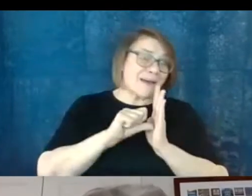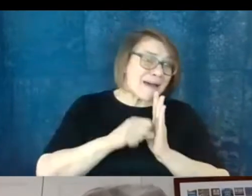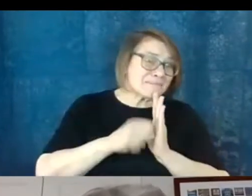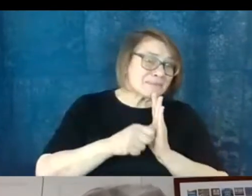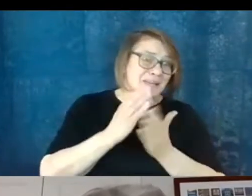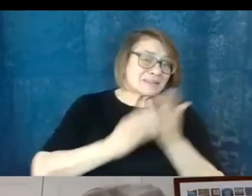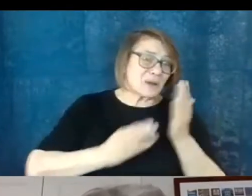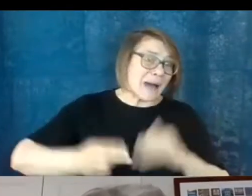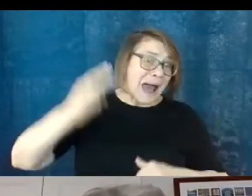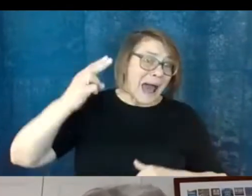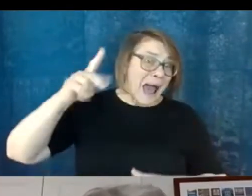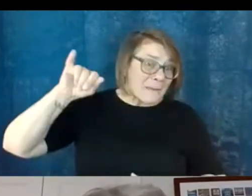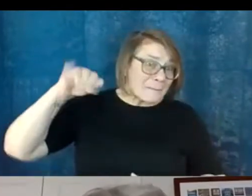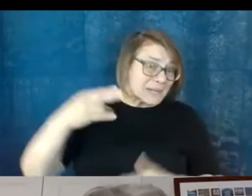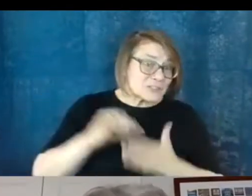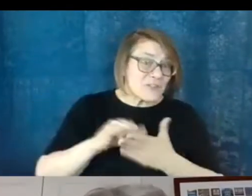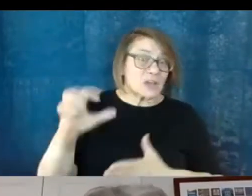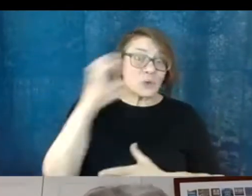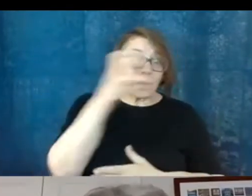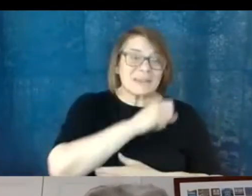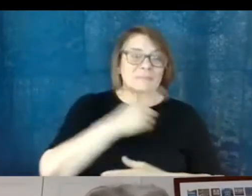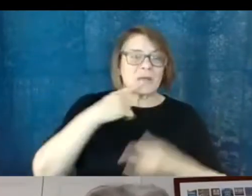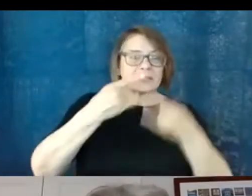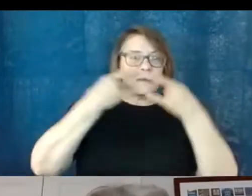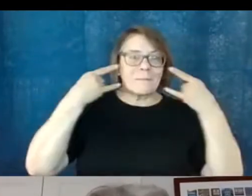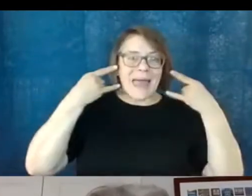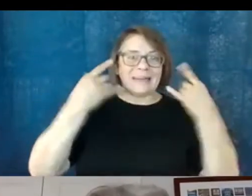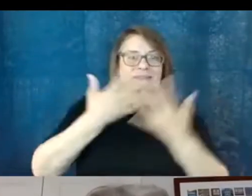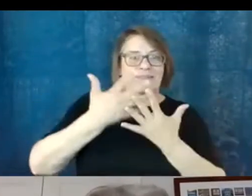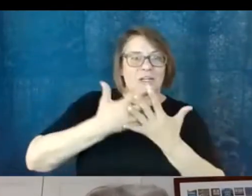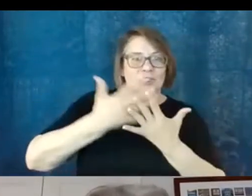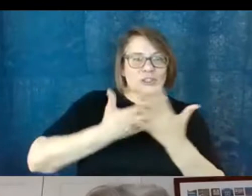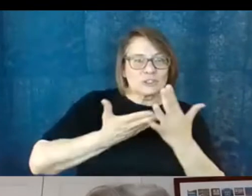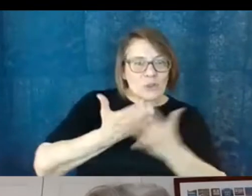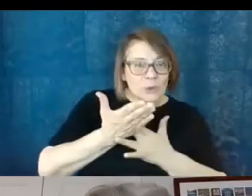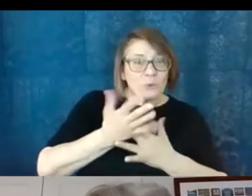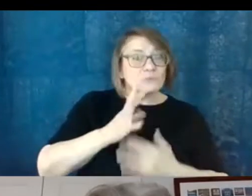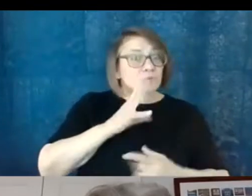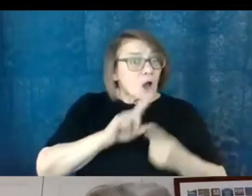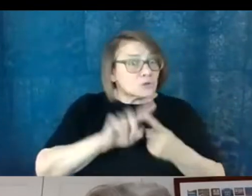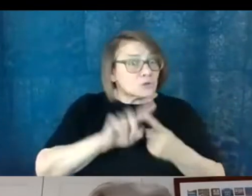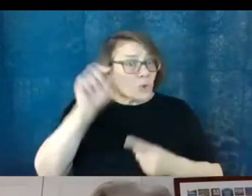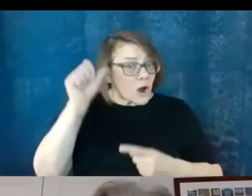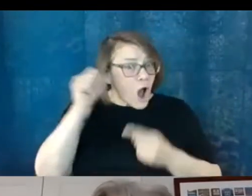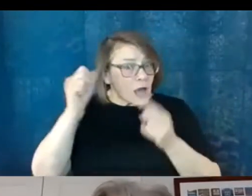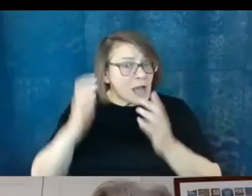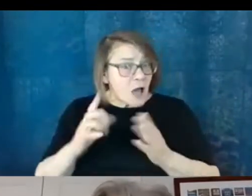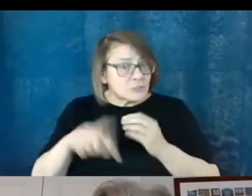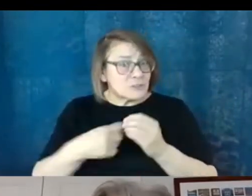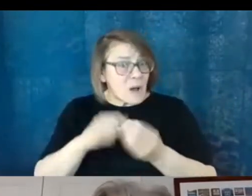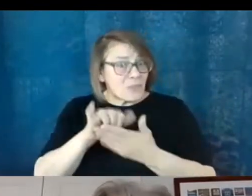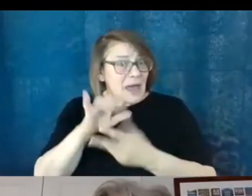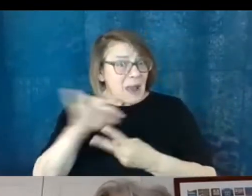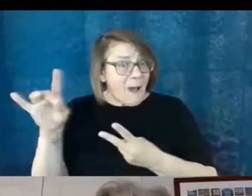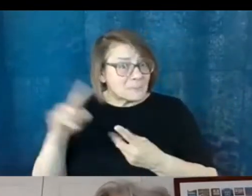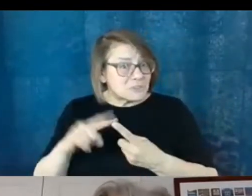higher pitches that you're missing because the mask is taking them out. So talk to your audiologist about that option.